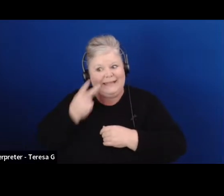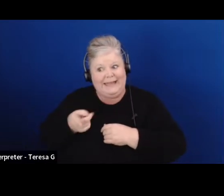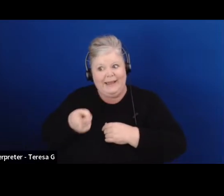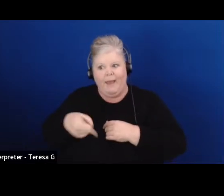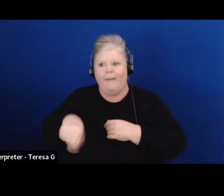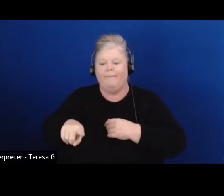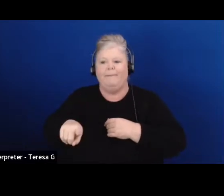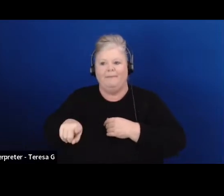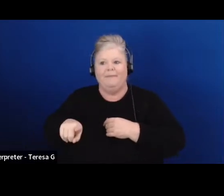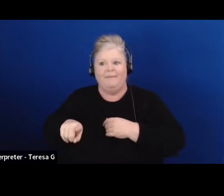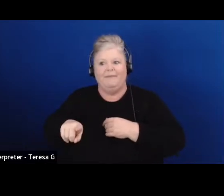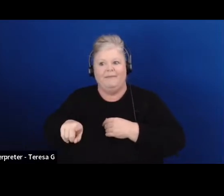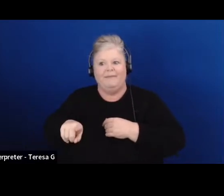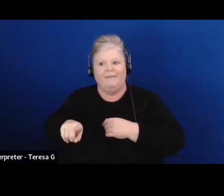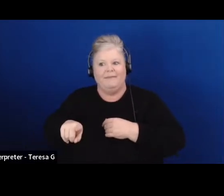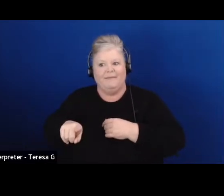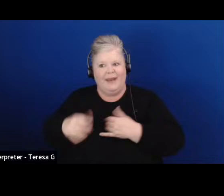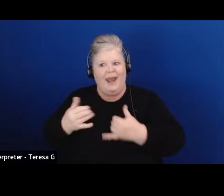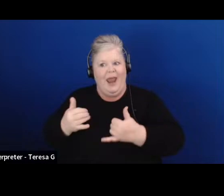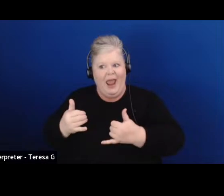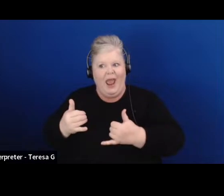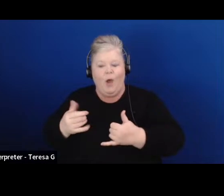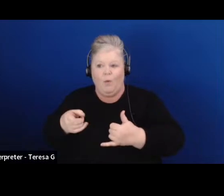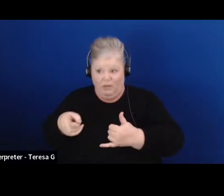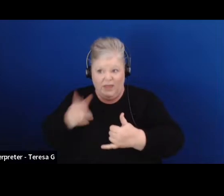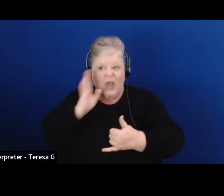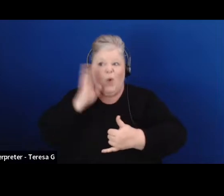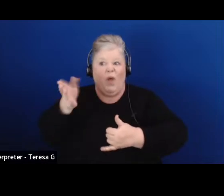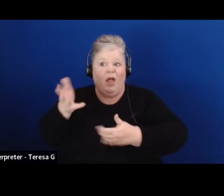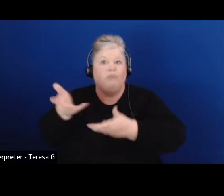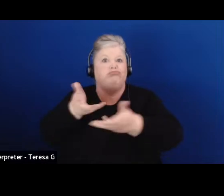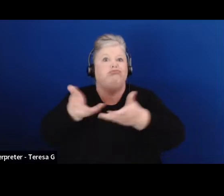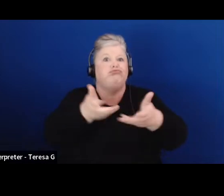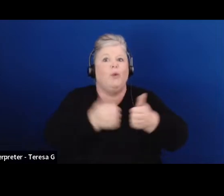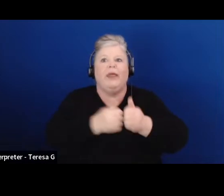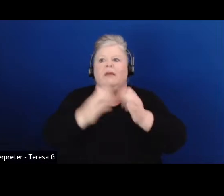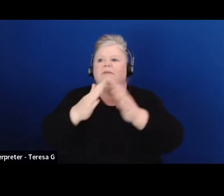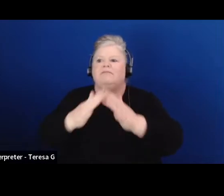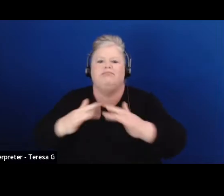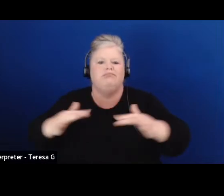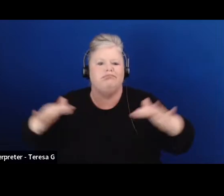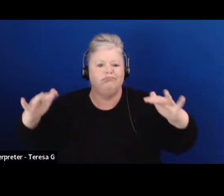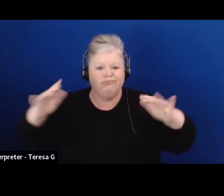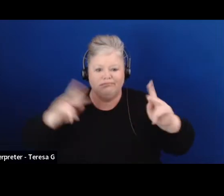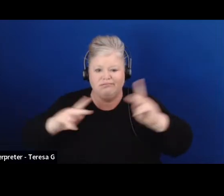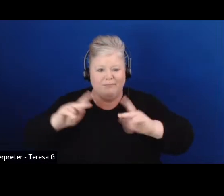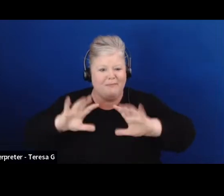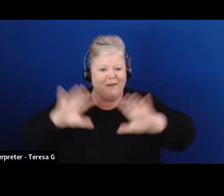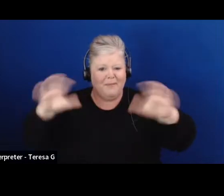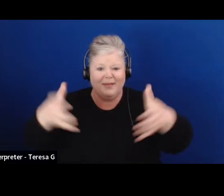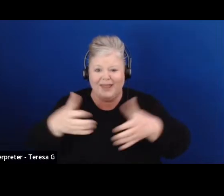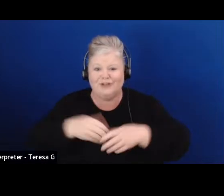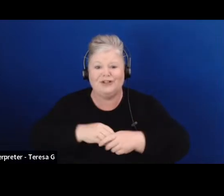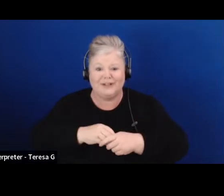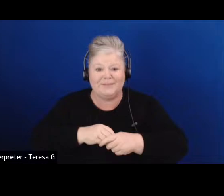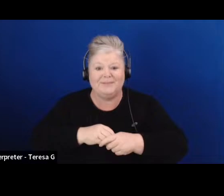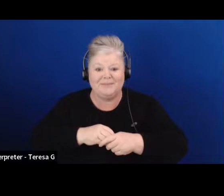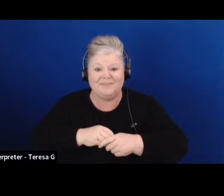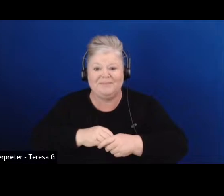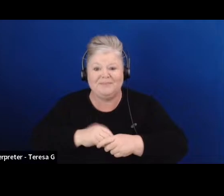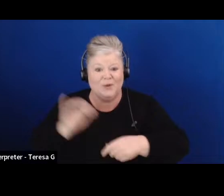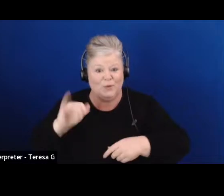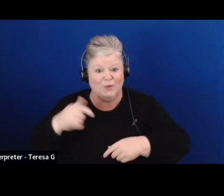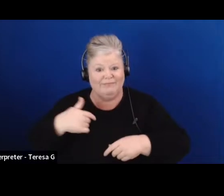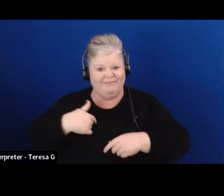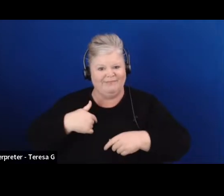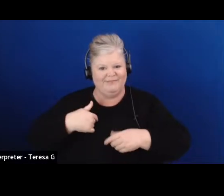future dealing with the diversity in our population and me being certainly an example